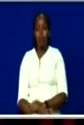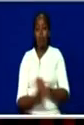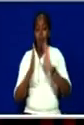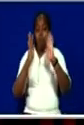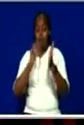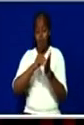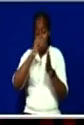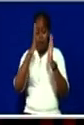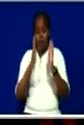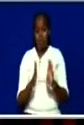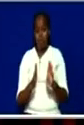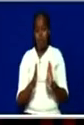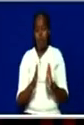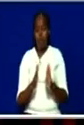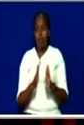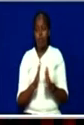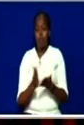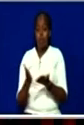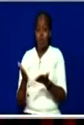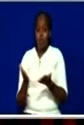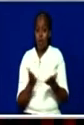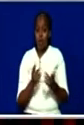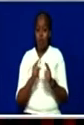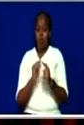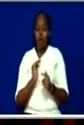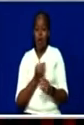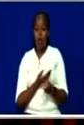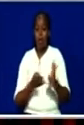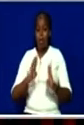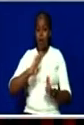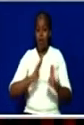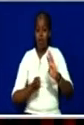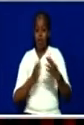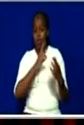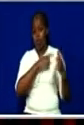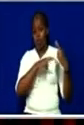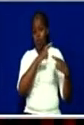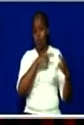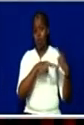Hello student, welcome to our biology revision.